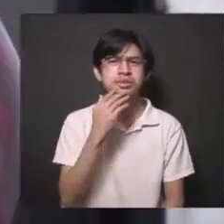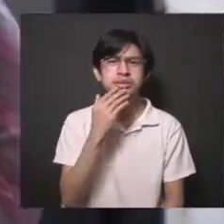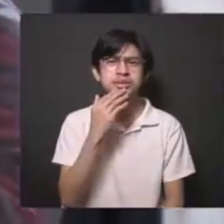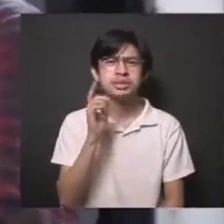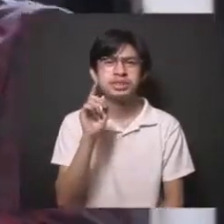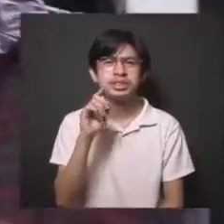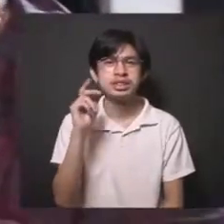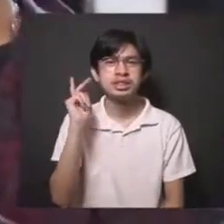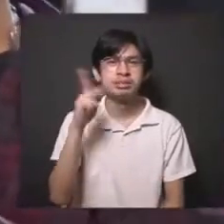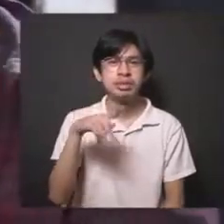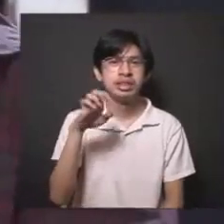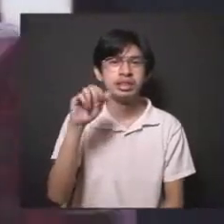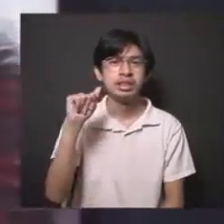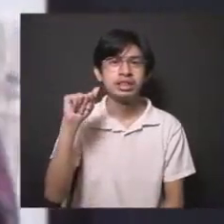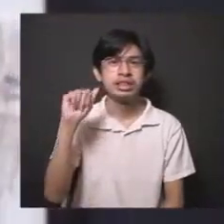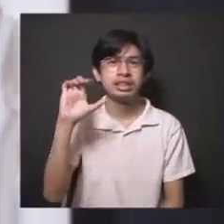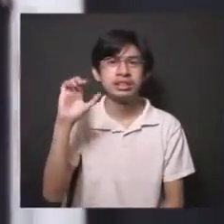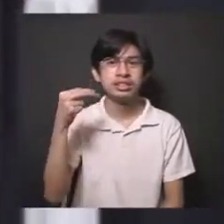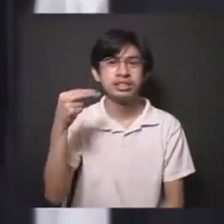can either be